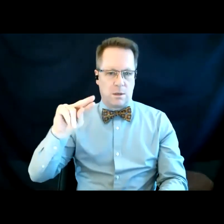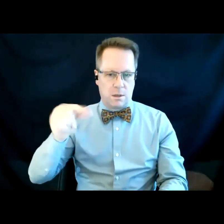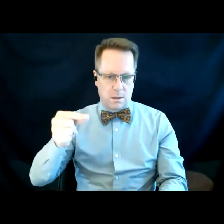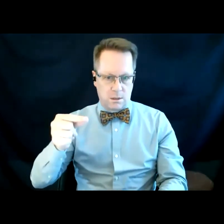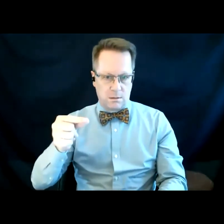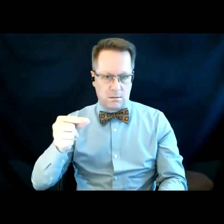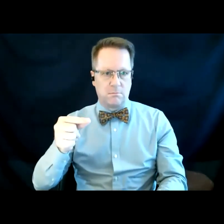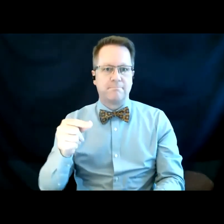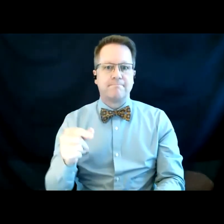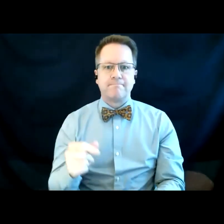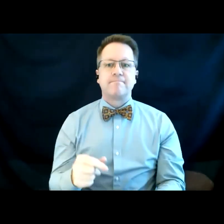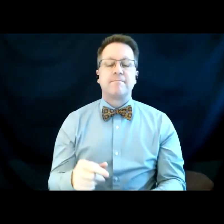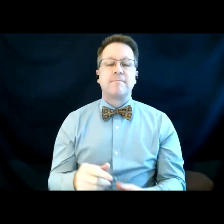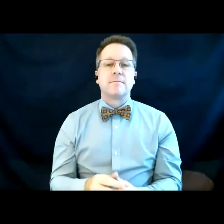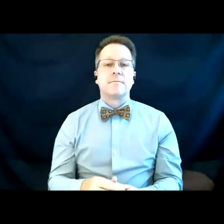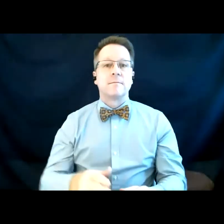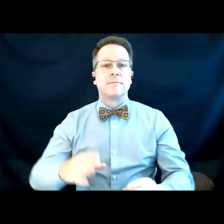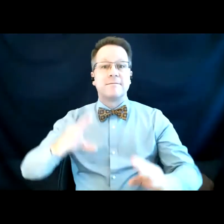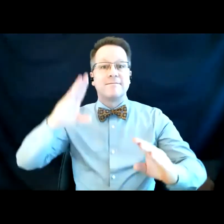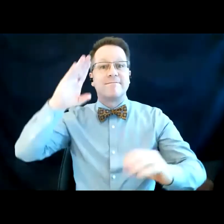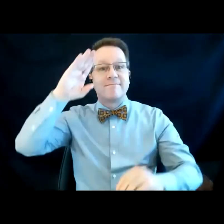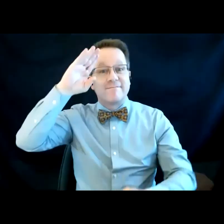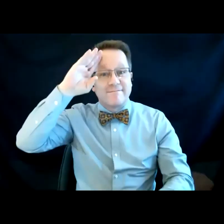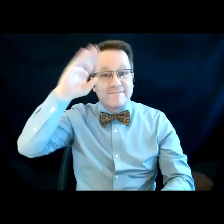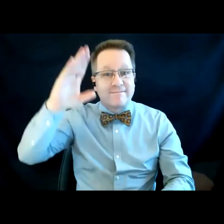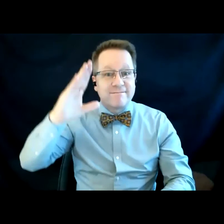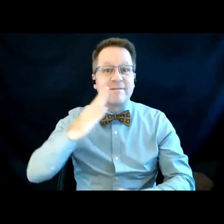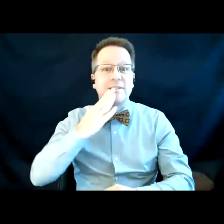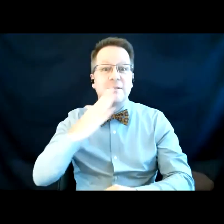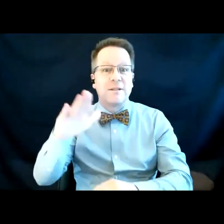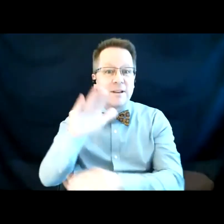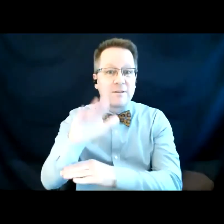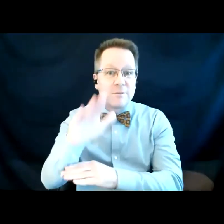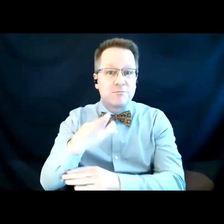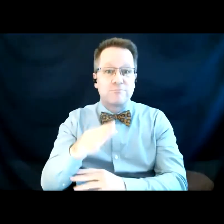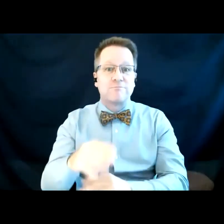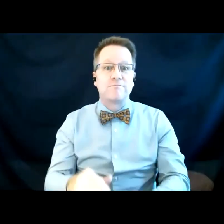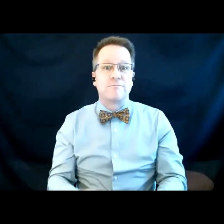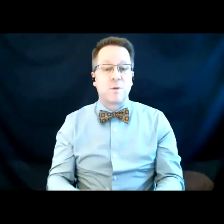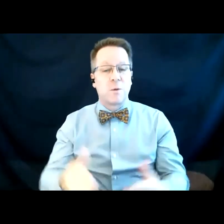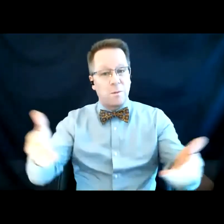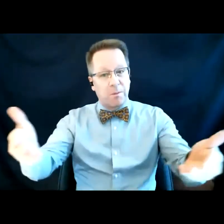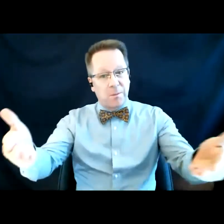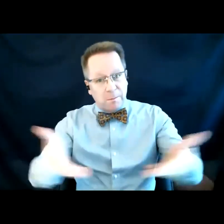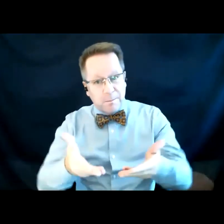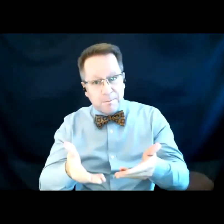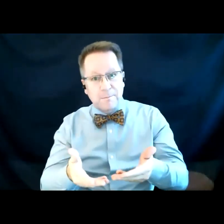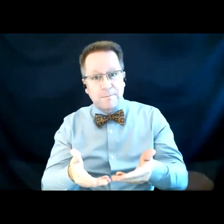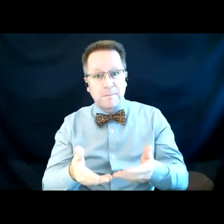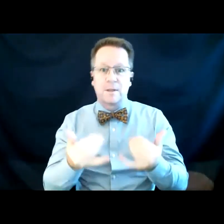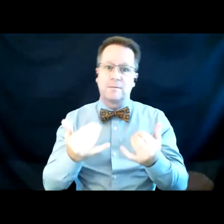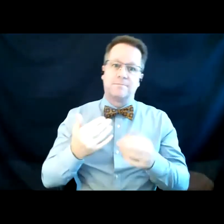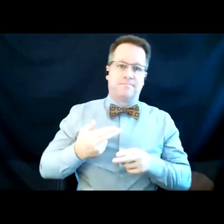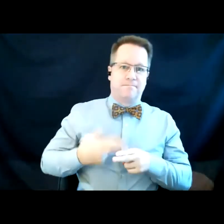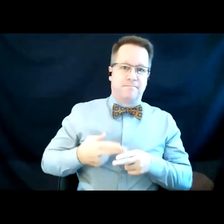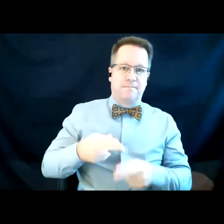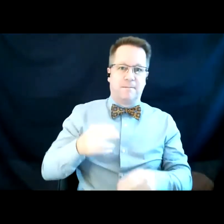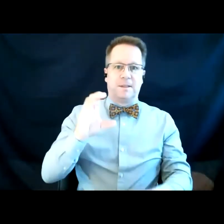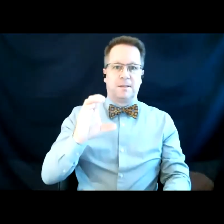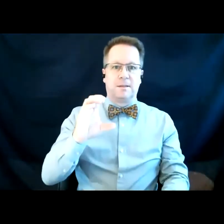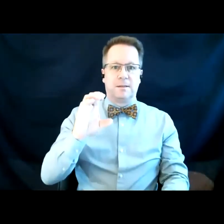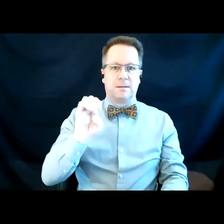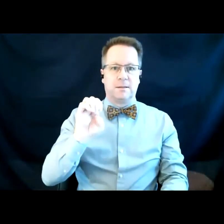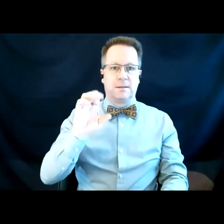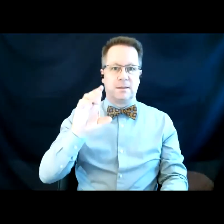Good afternoon, everyone. Good day and welcome to our call today. My name is Cecilia Wong. I am a